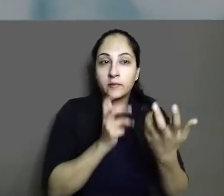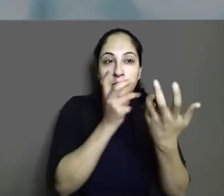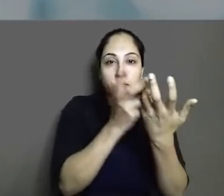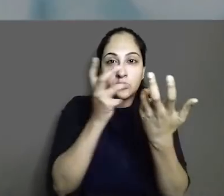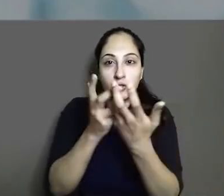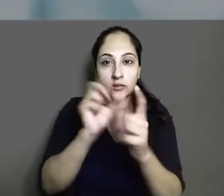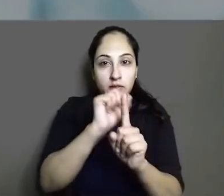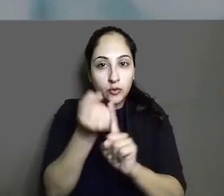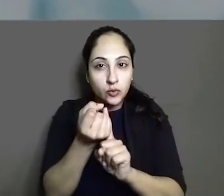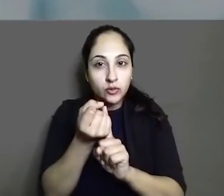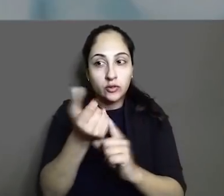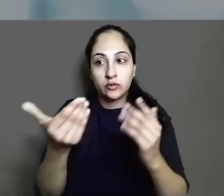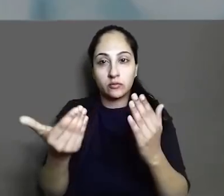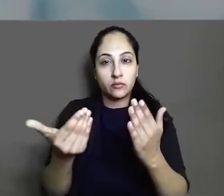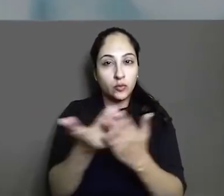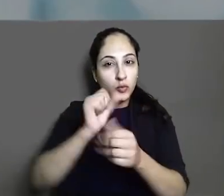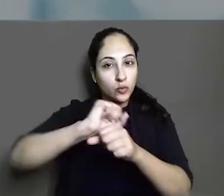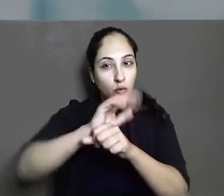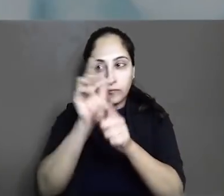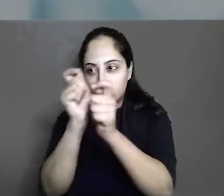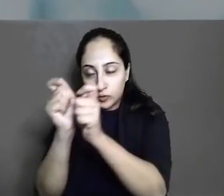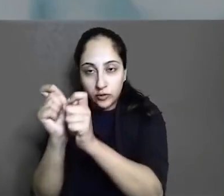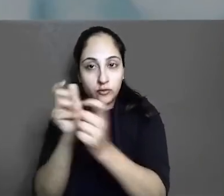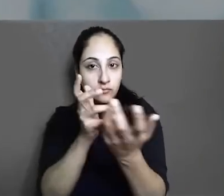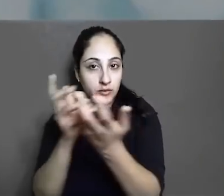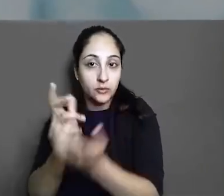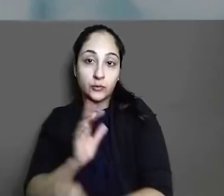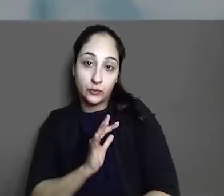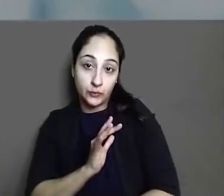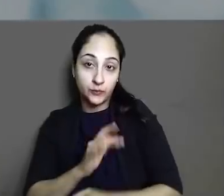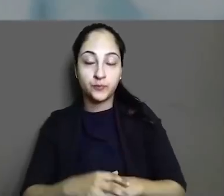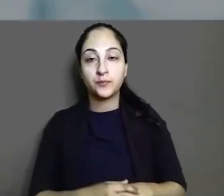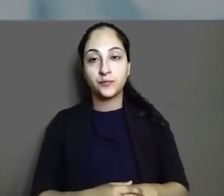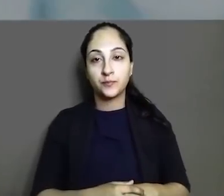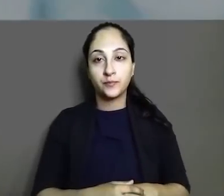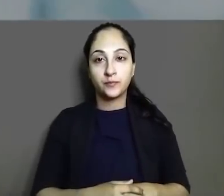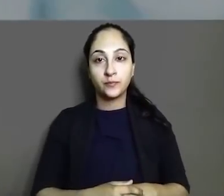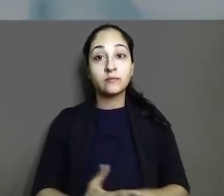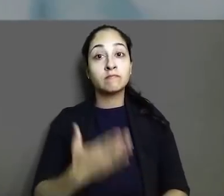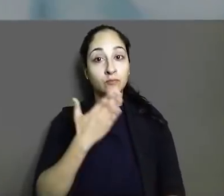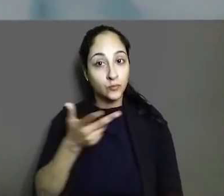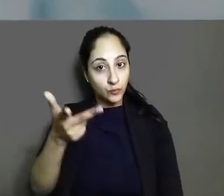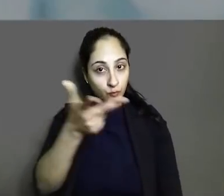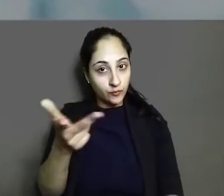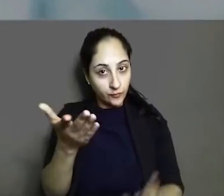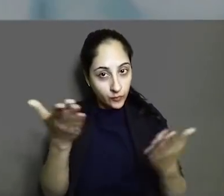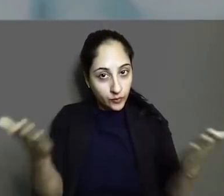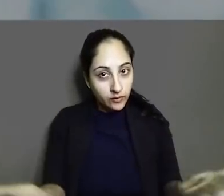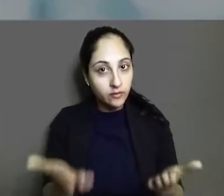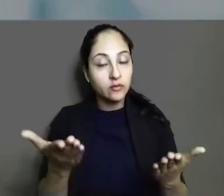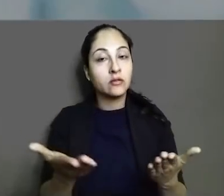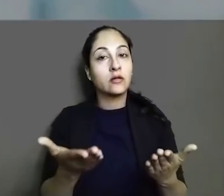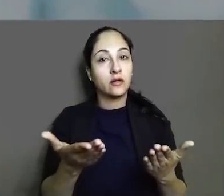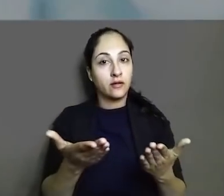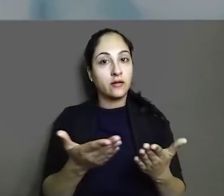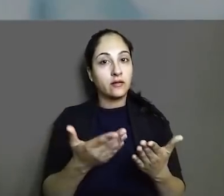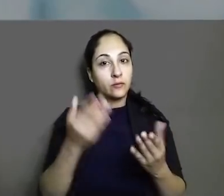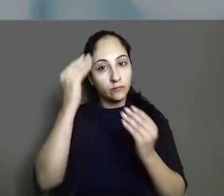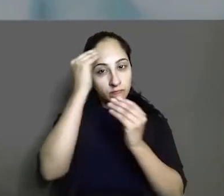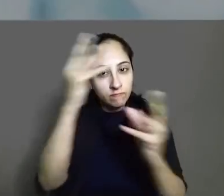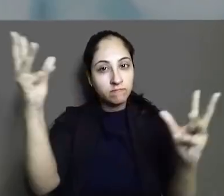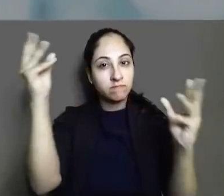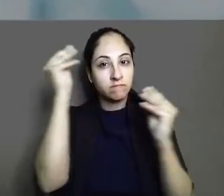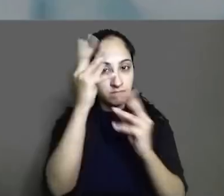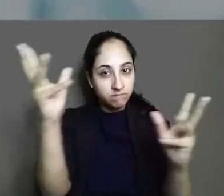question was submitted by multiple people. And I think it will depend on certainly the